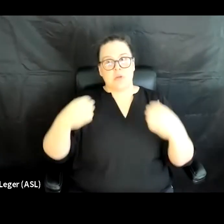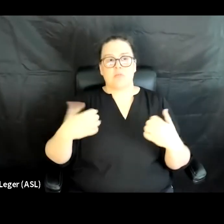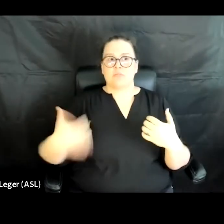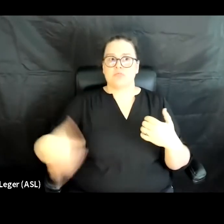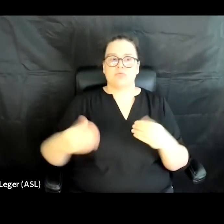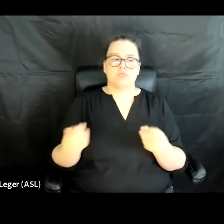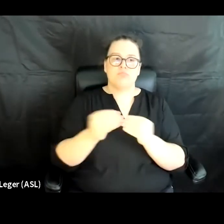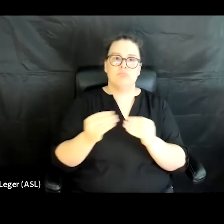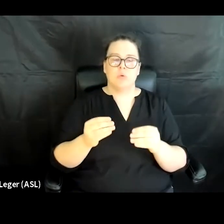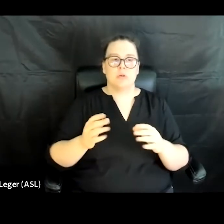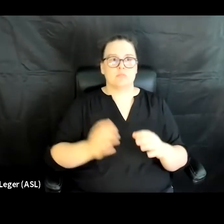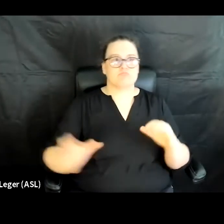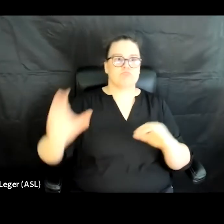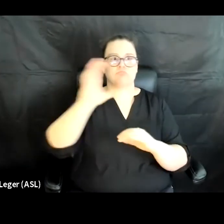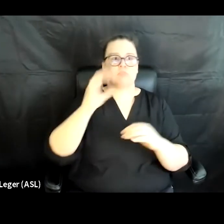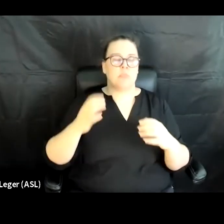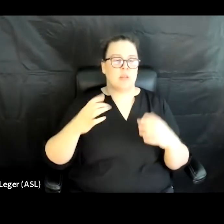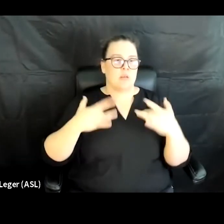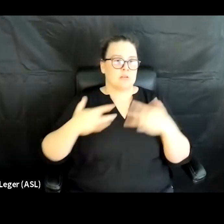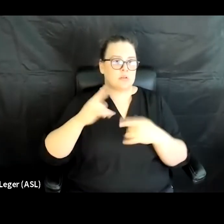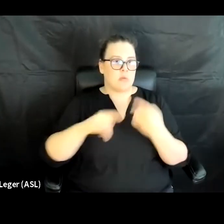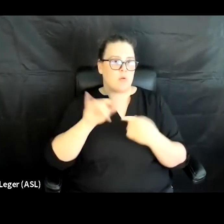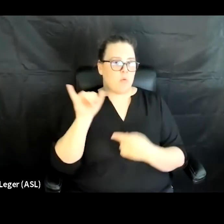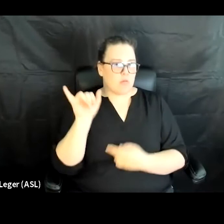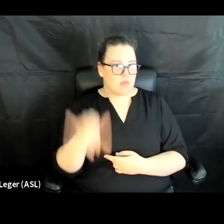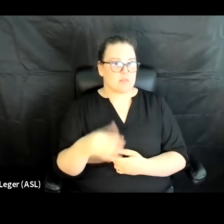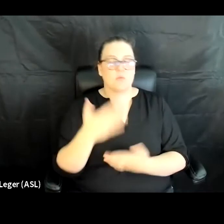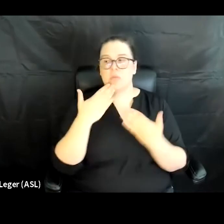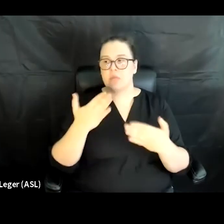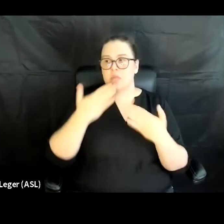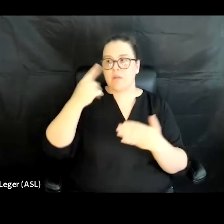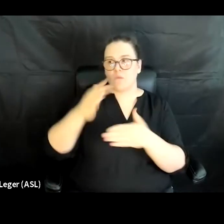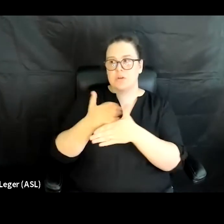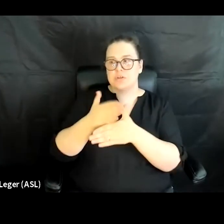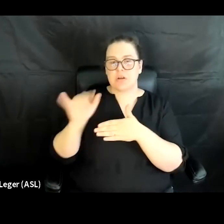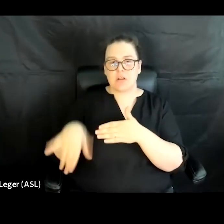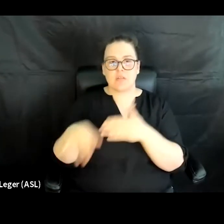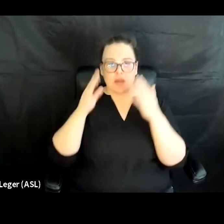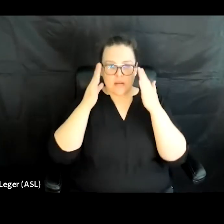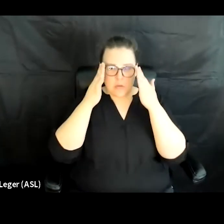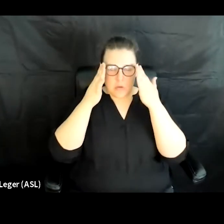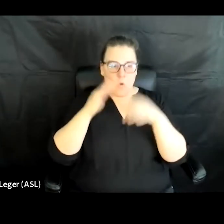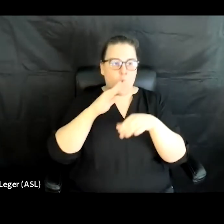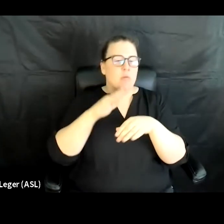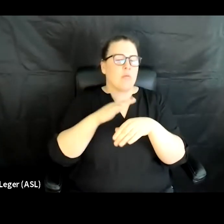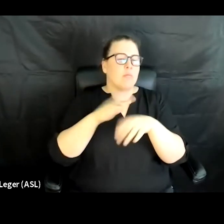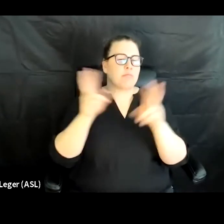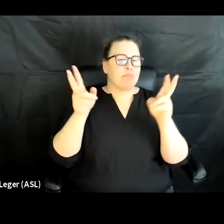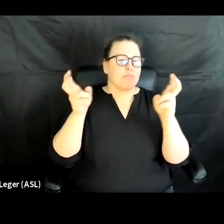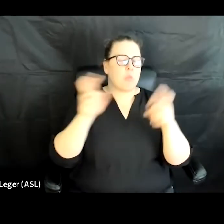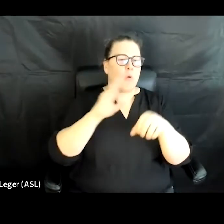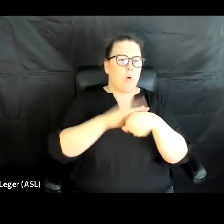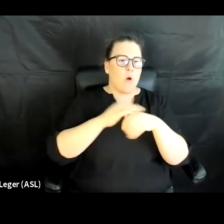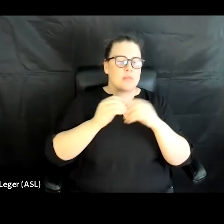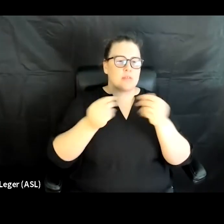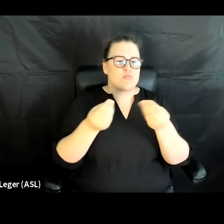concern about all of this. So thank you very, very much for sharing that sort of on the ground perspective and bringing things down to the level